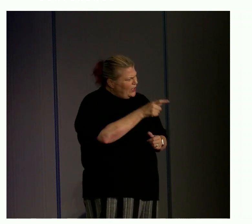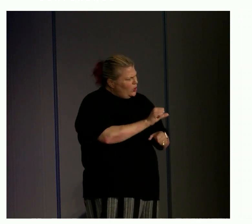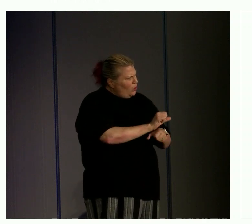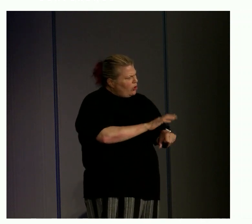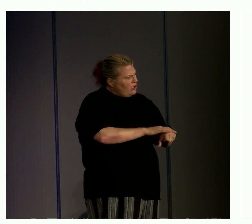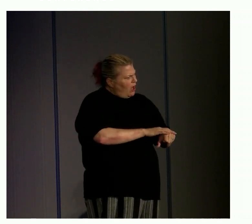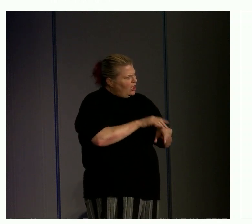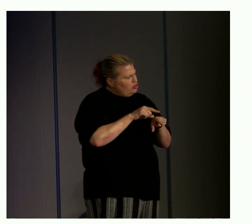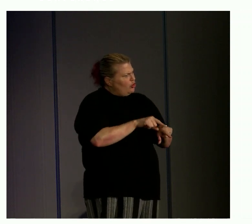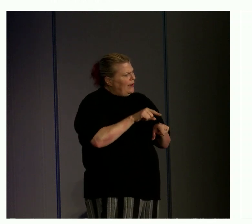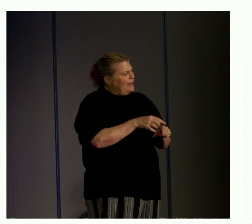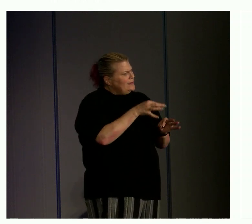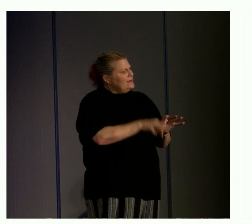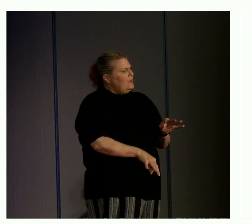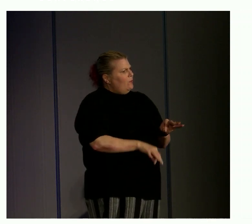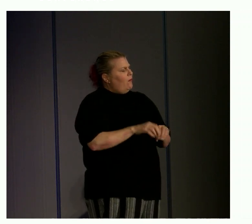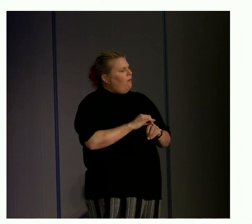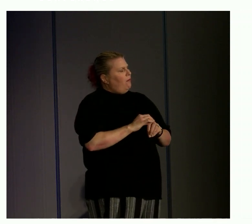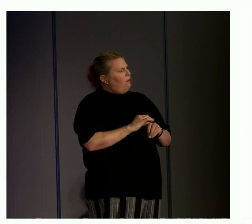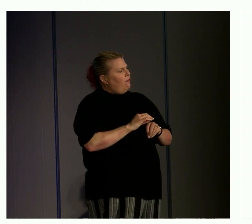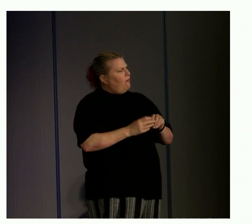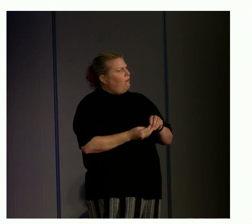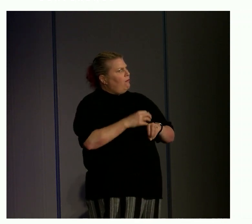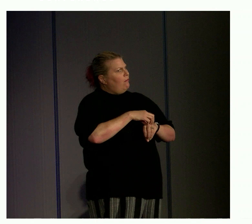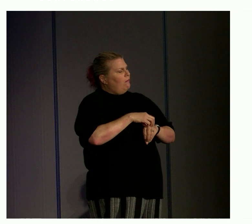worked during this very simple activity?